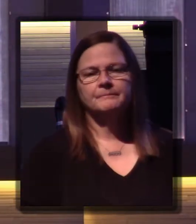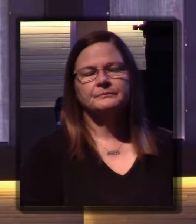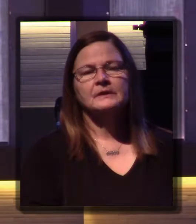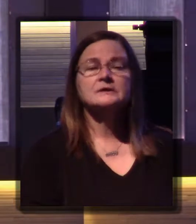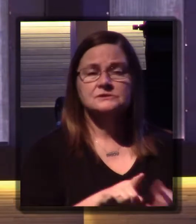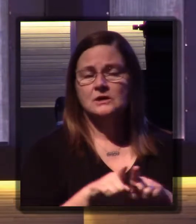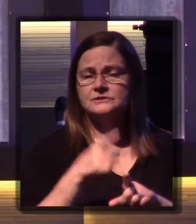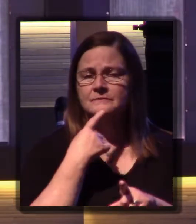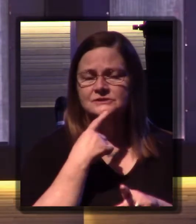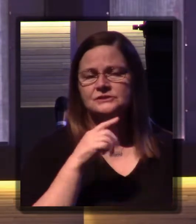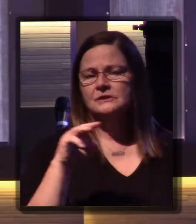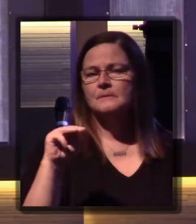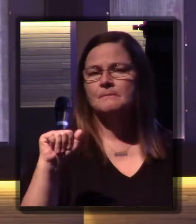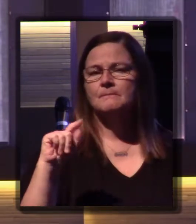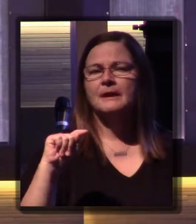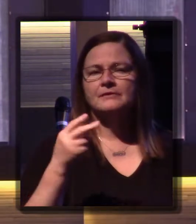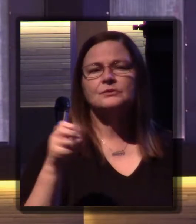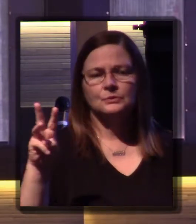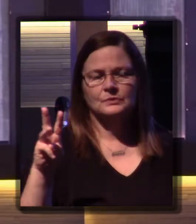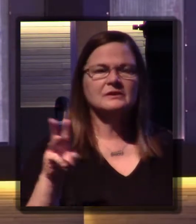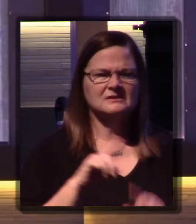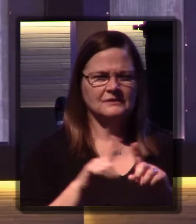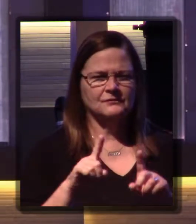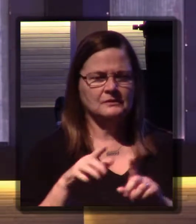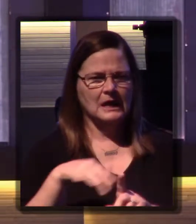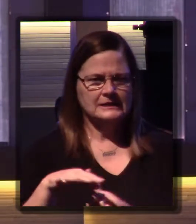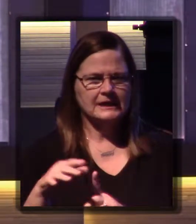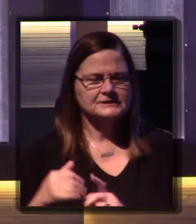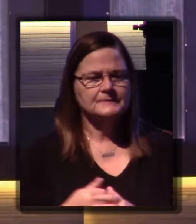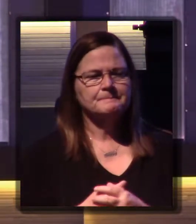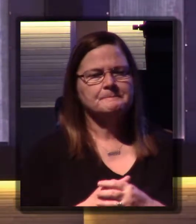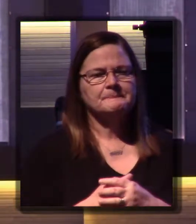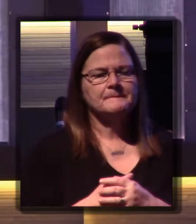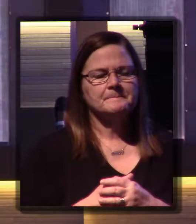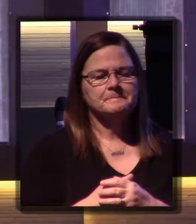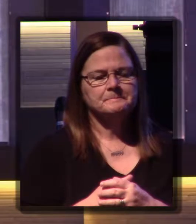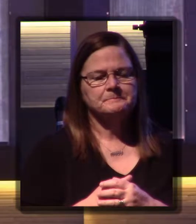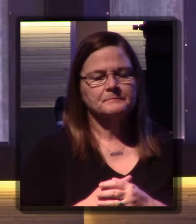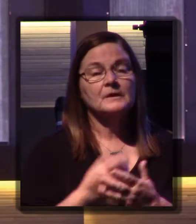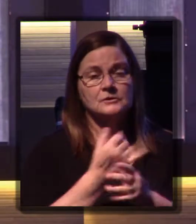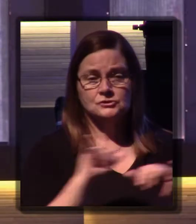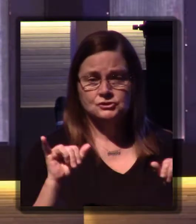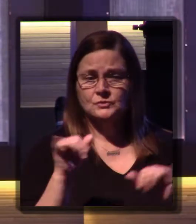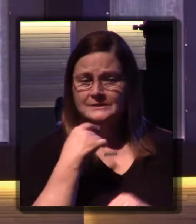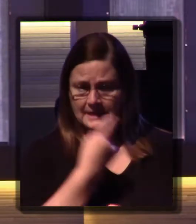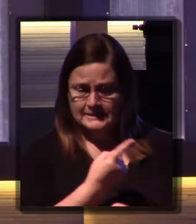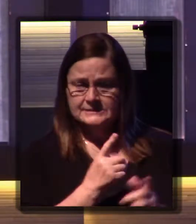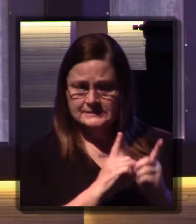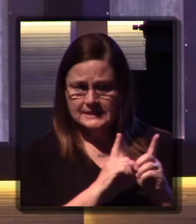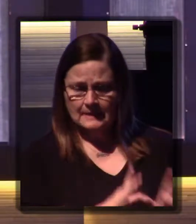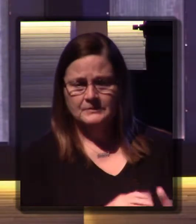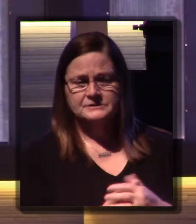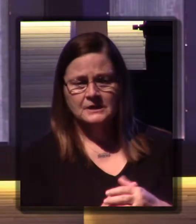in Matthew in a slightly different context, but the same idea is repeated. Yeshua says to his